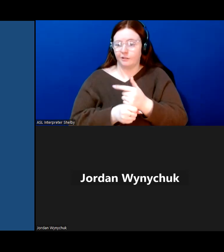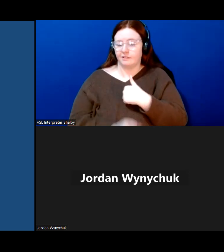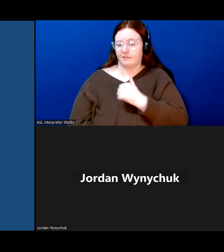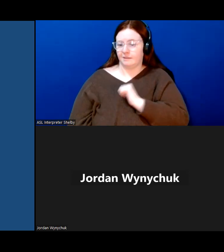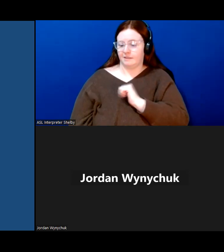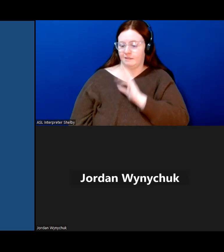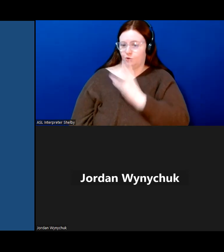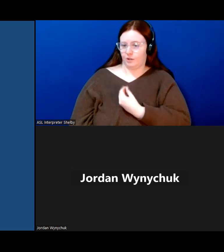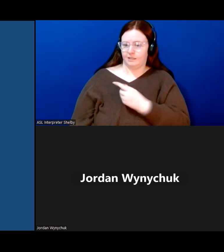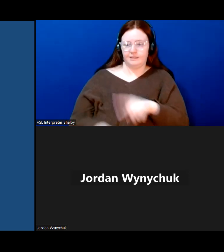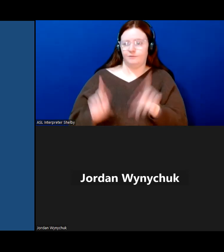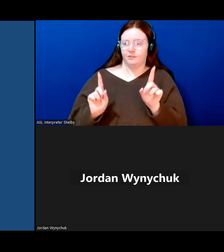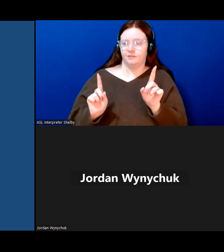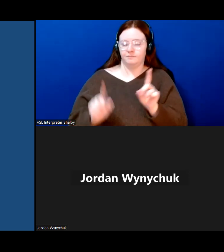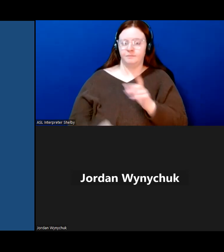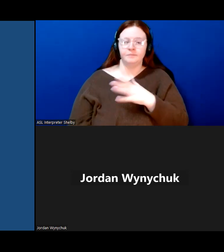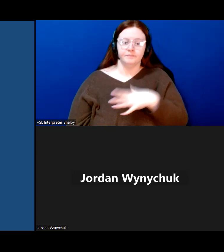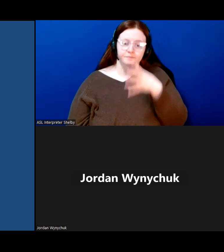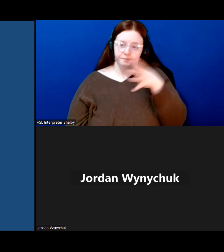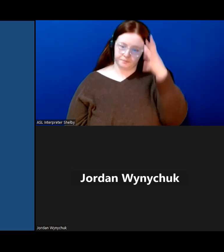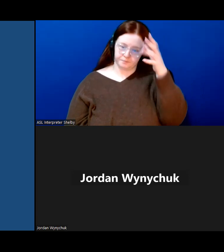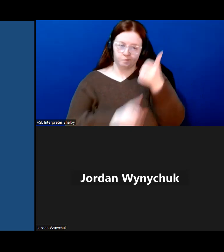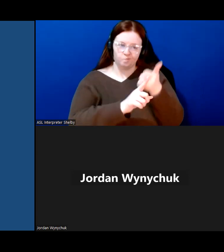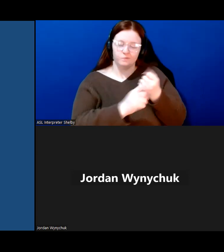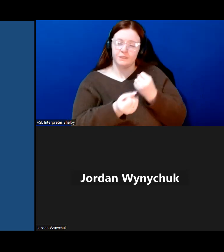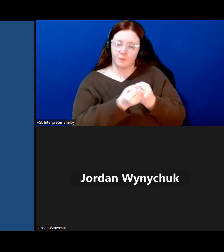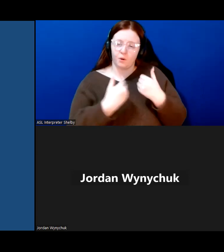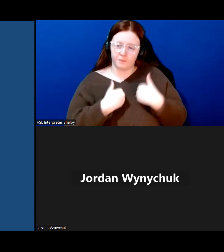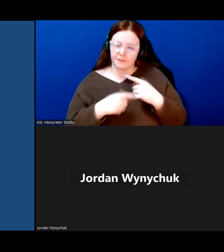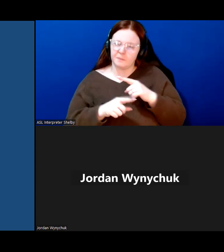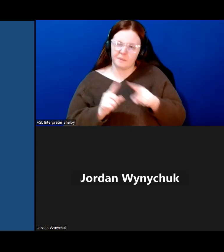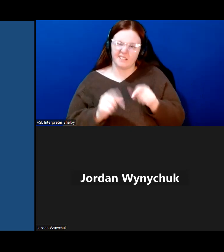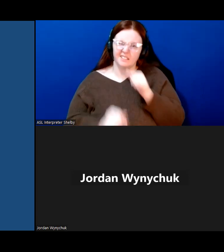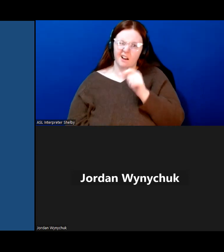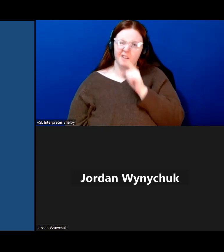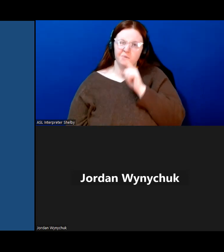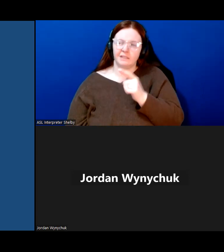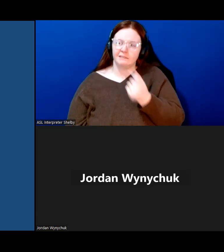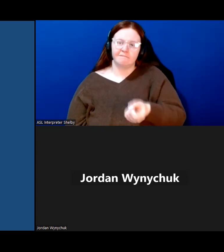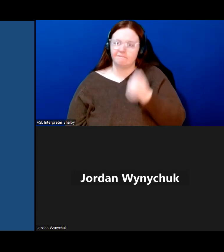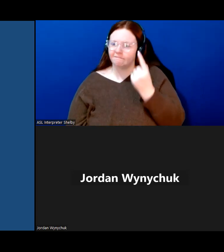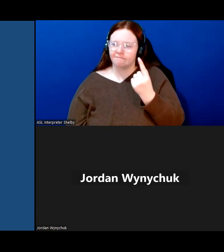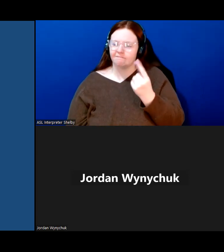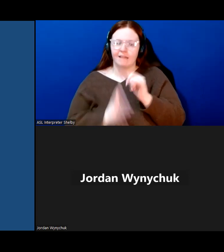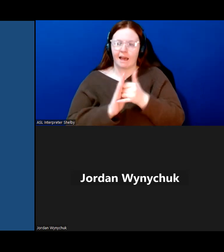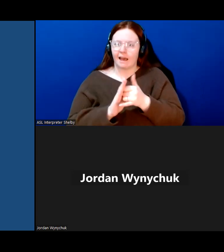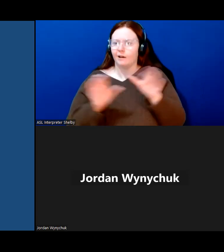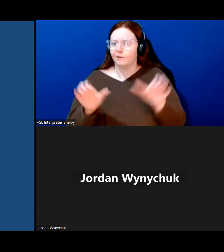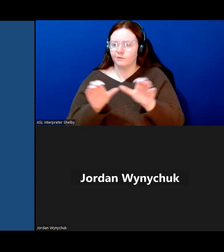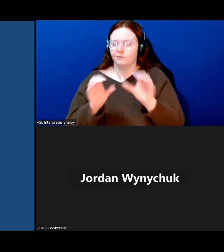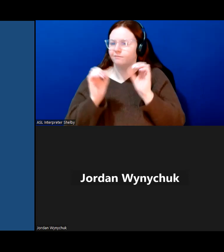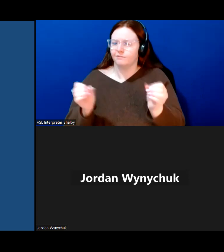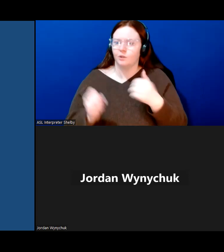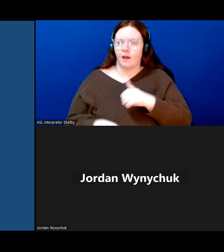you know, my parents were supportive, but they didn't really know what to do. So I had to find a lot of things